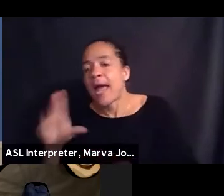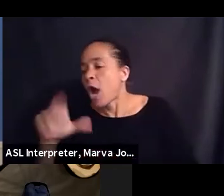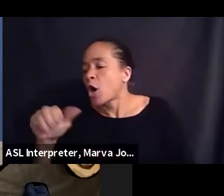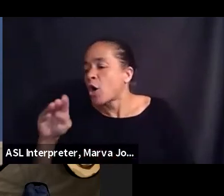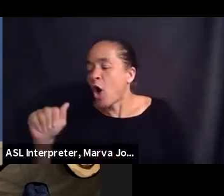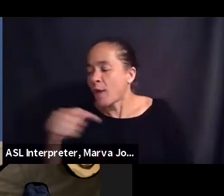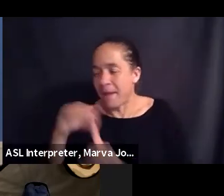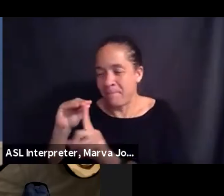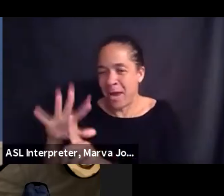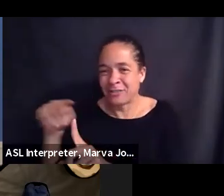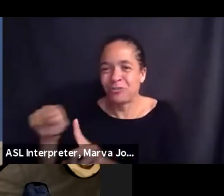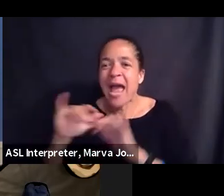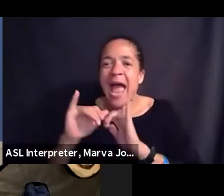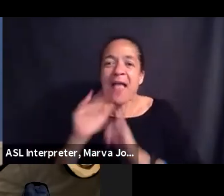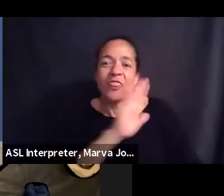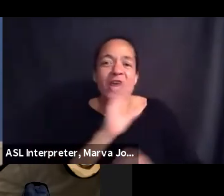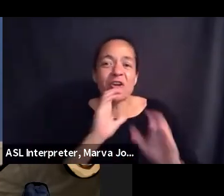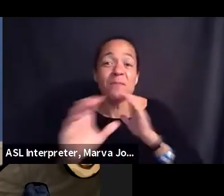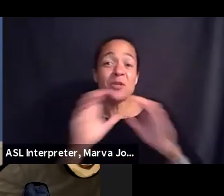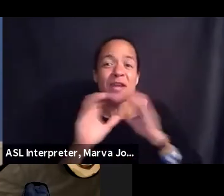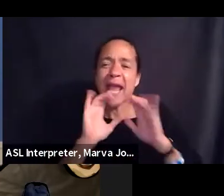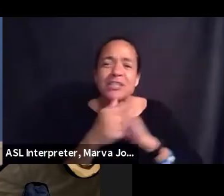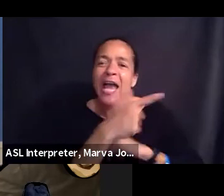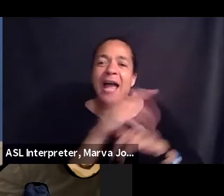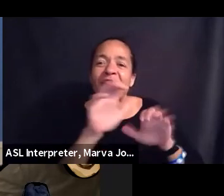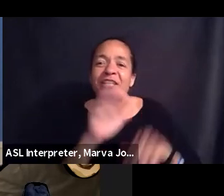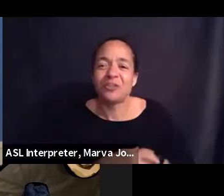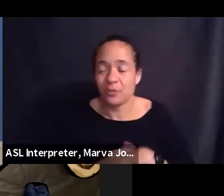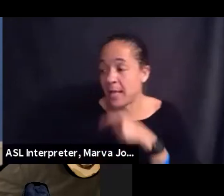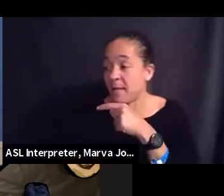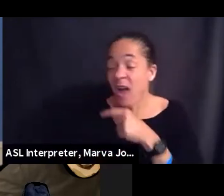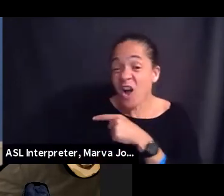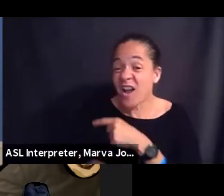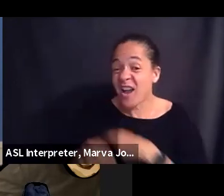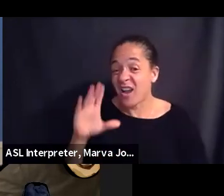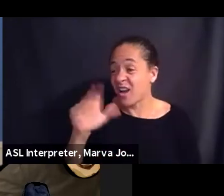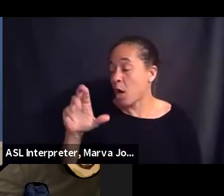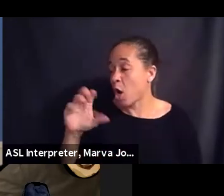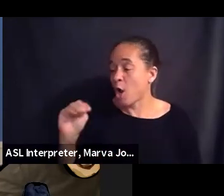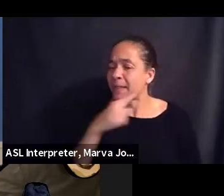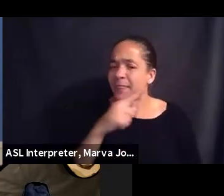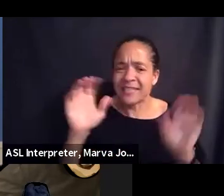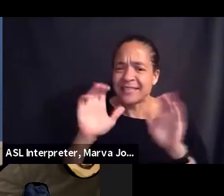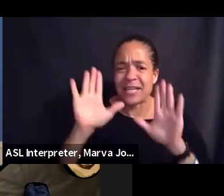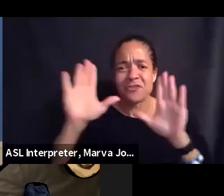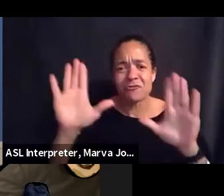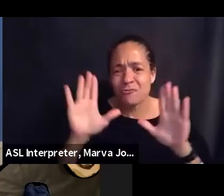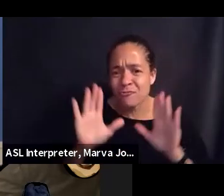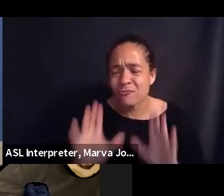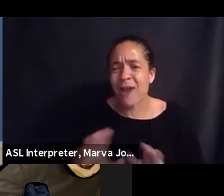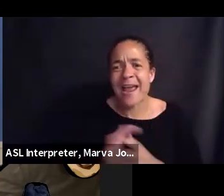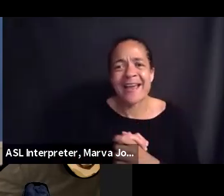out of our friends from Mott? Oh, they did great. They even shared the information in our